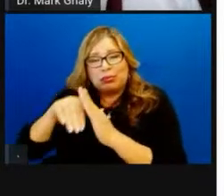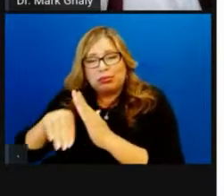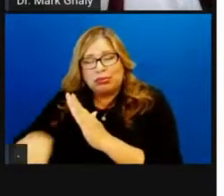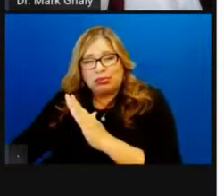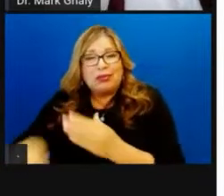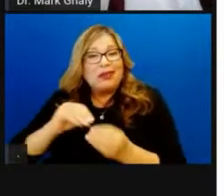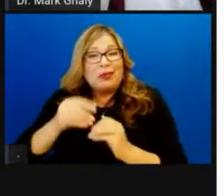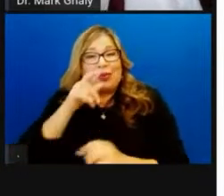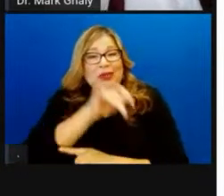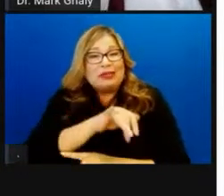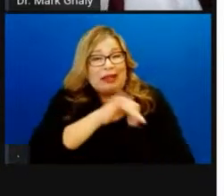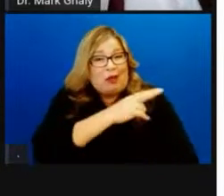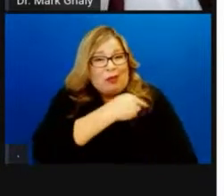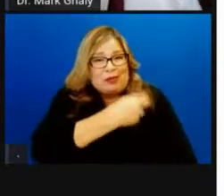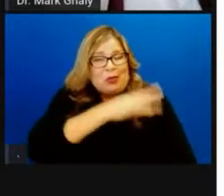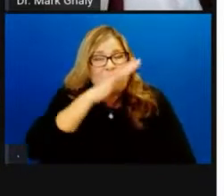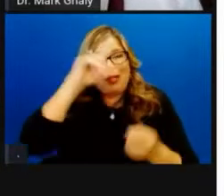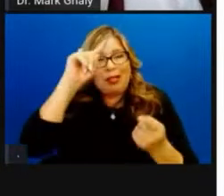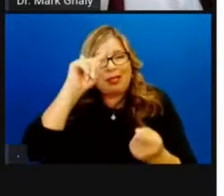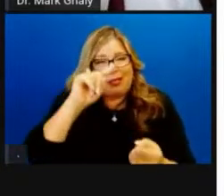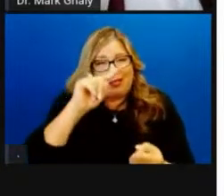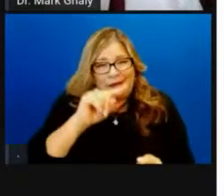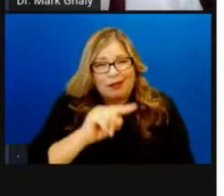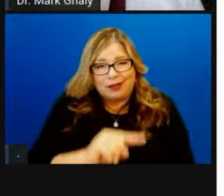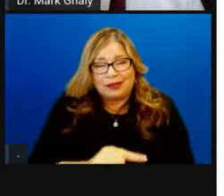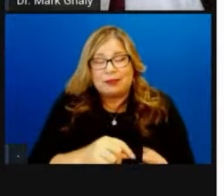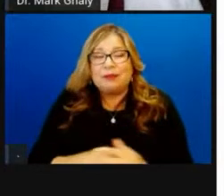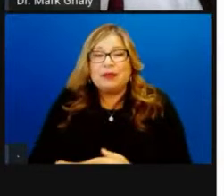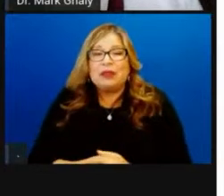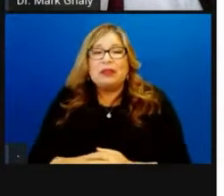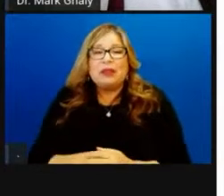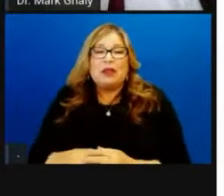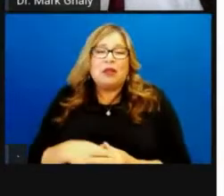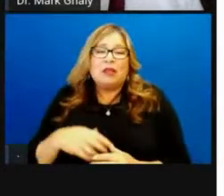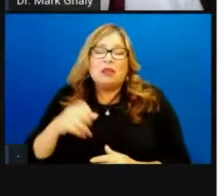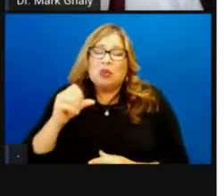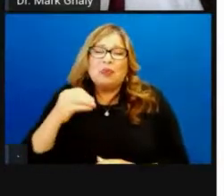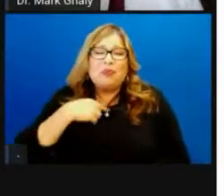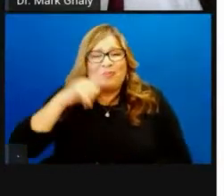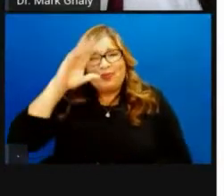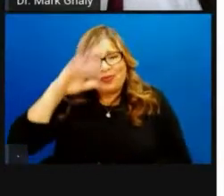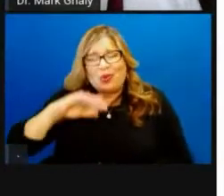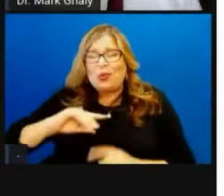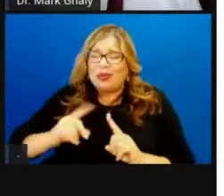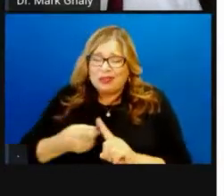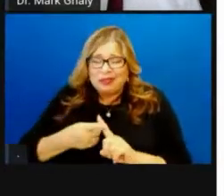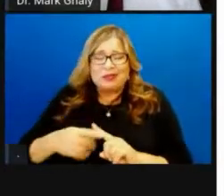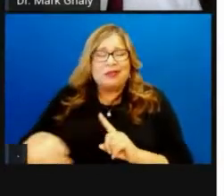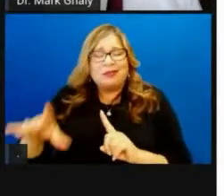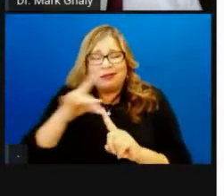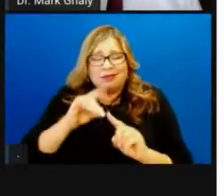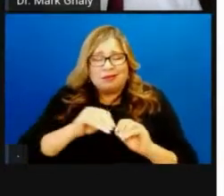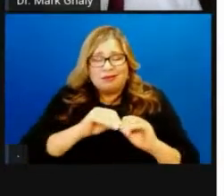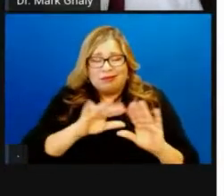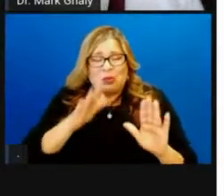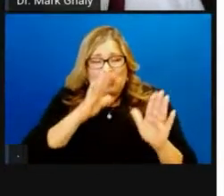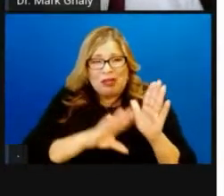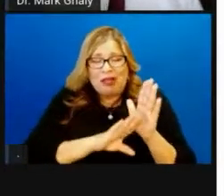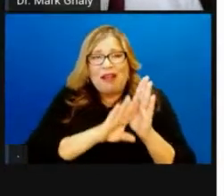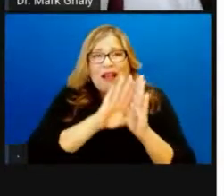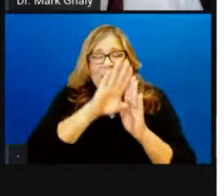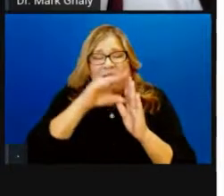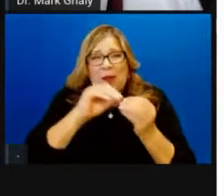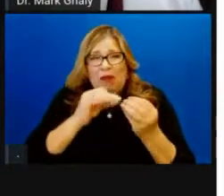of decline slows after it initially is high. And that's not unexpected, but the idea that we'll continue